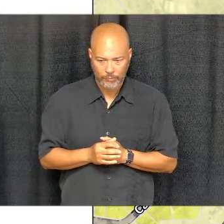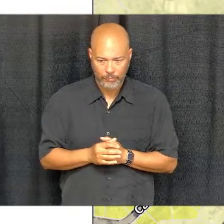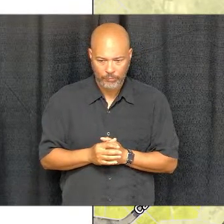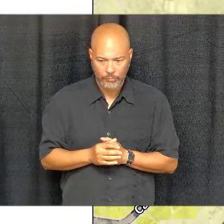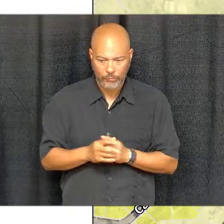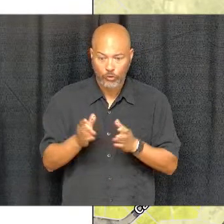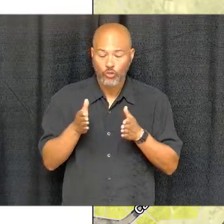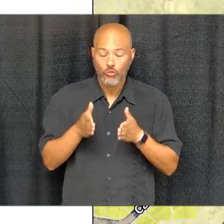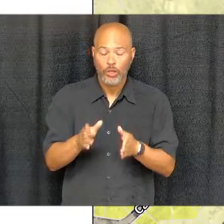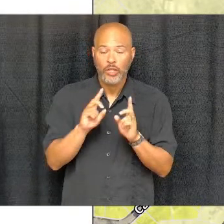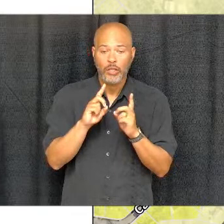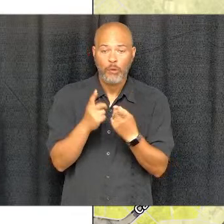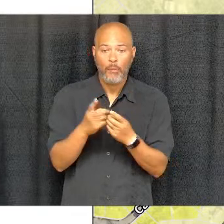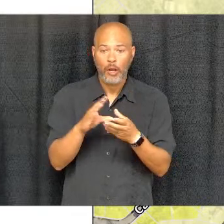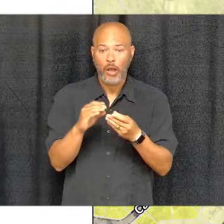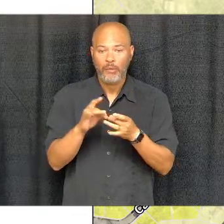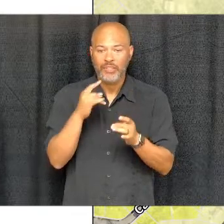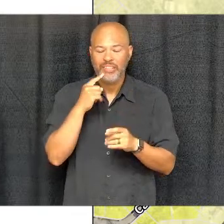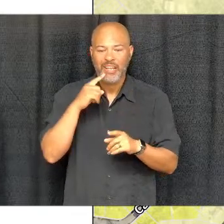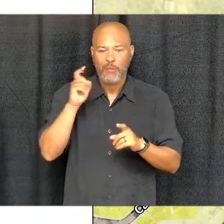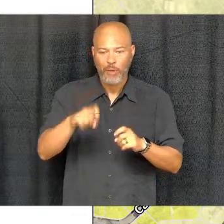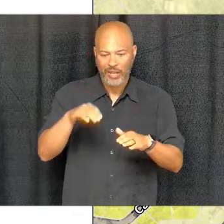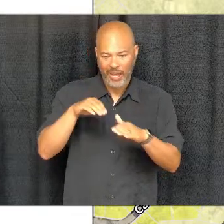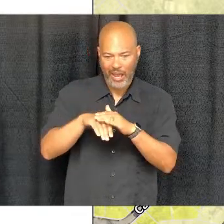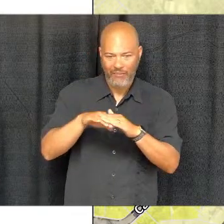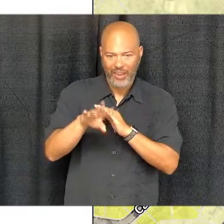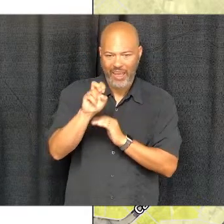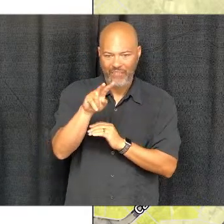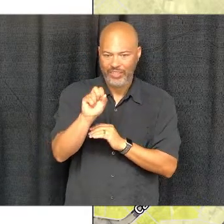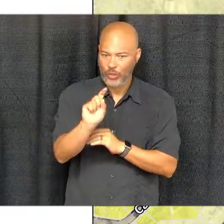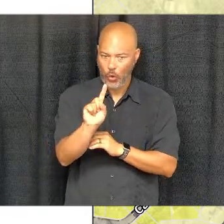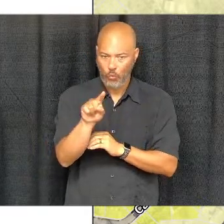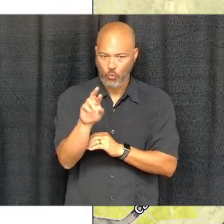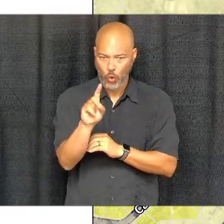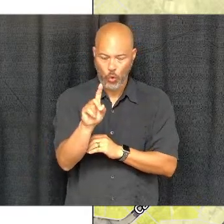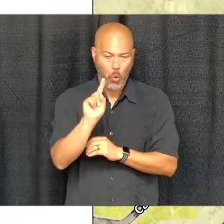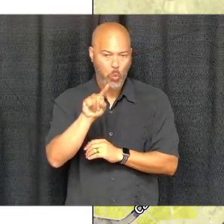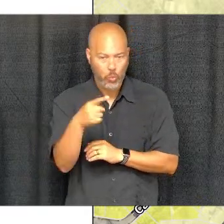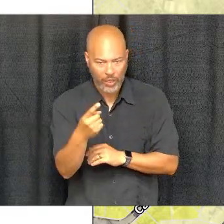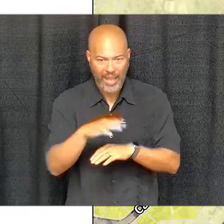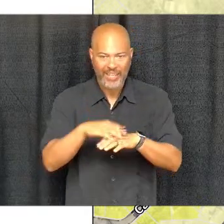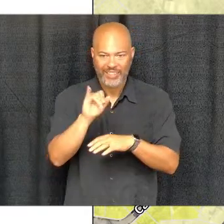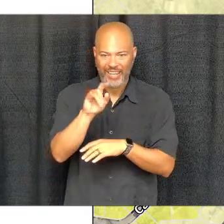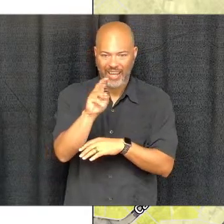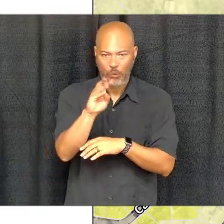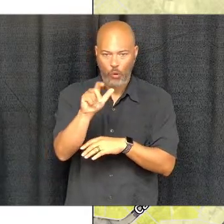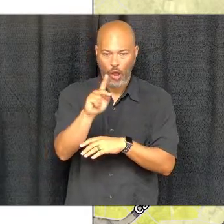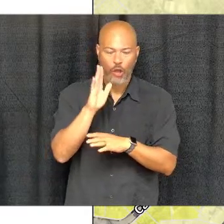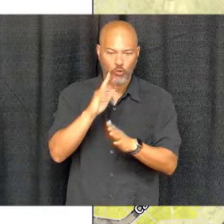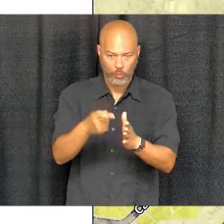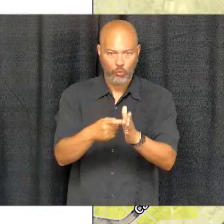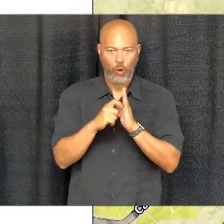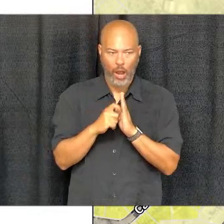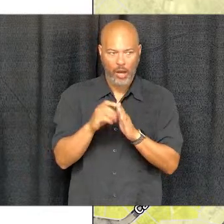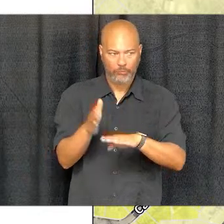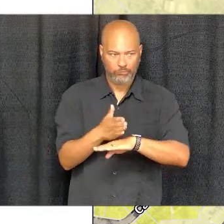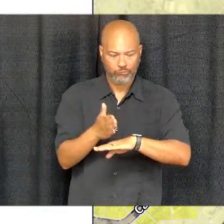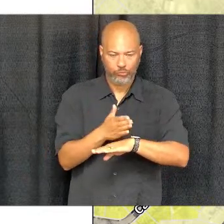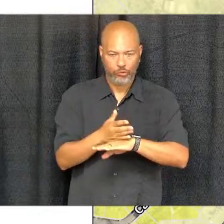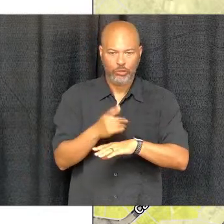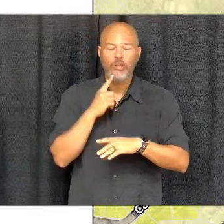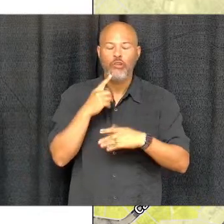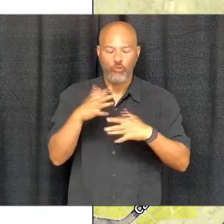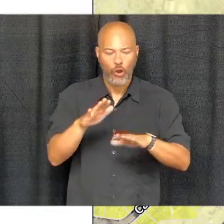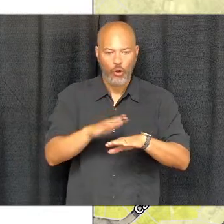The street department's comment said it must access Evans Road only, and sidewalks along Evans Road frontage would be required. There's already sidewalk